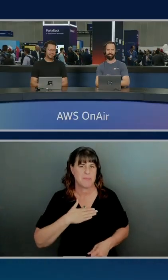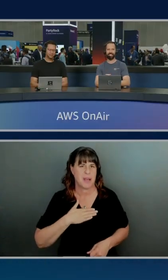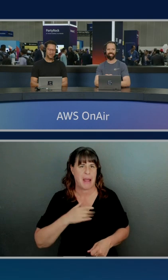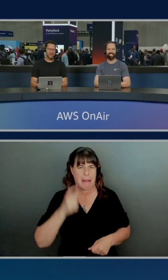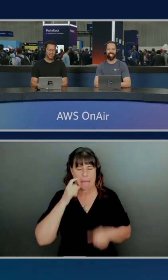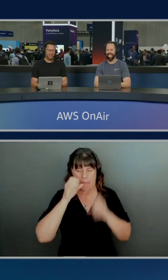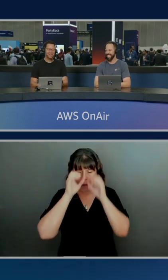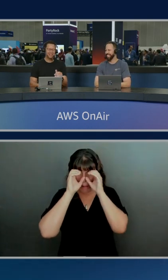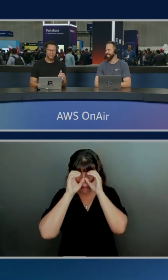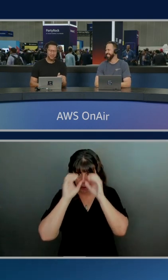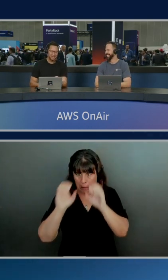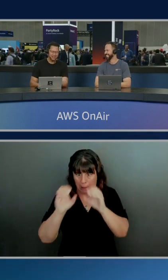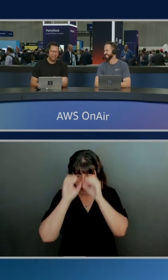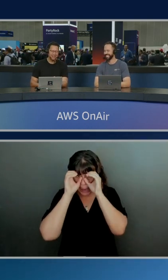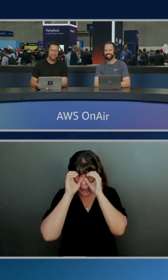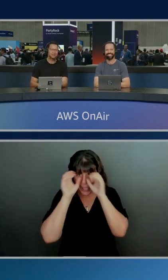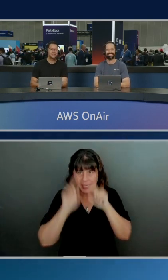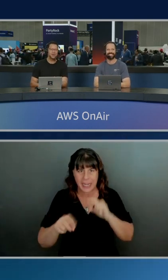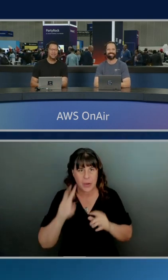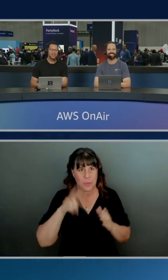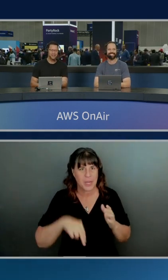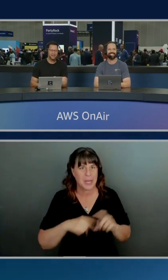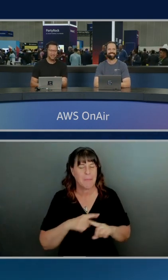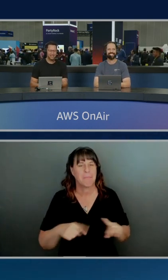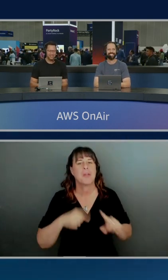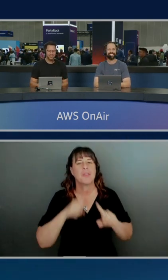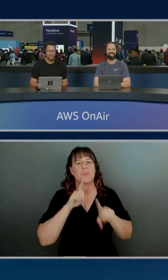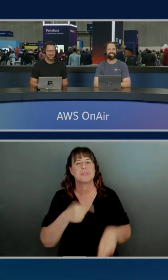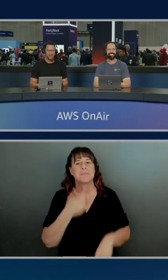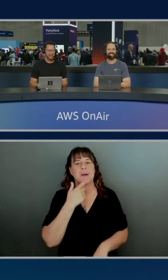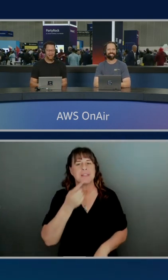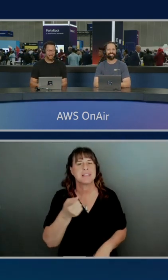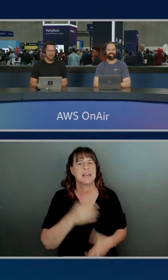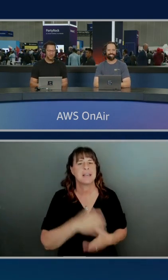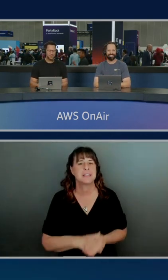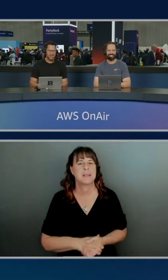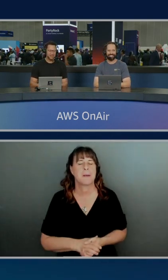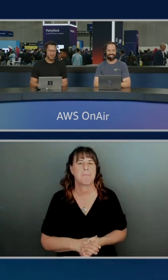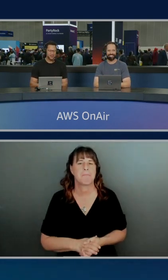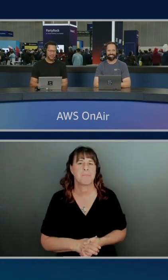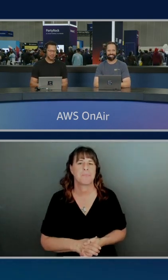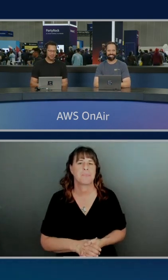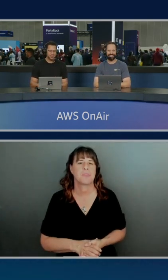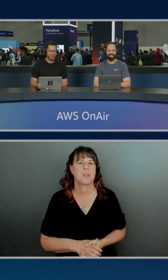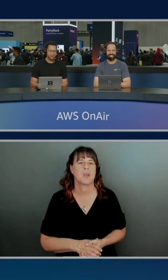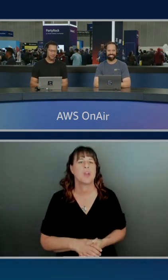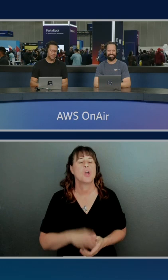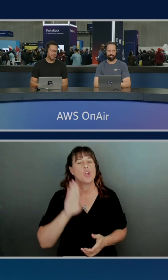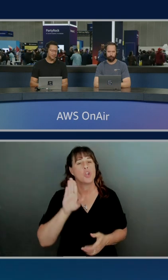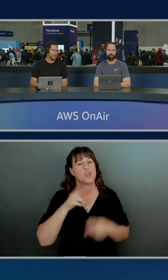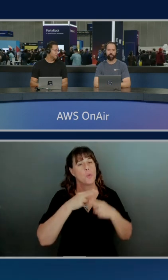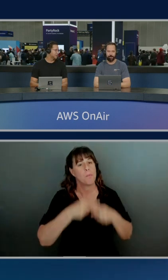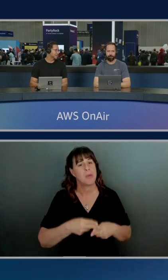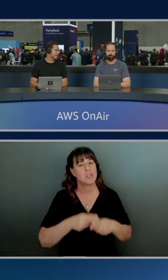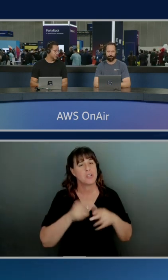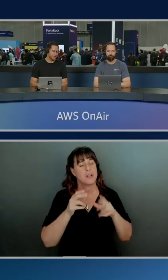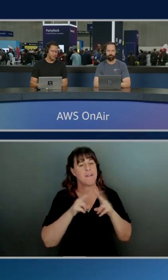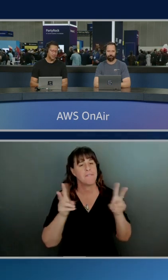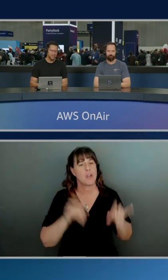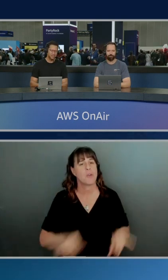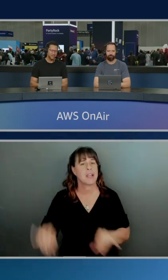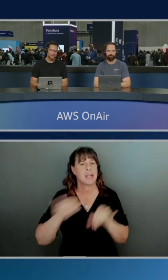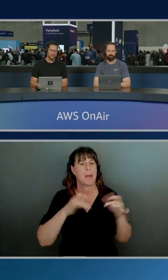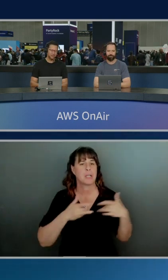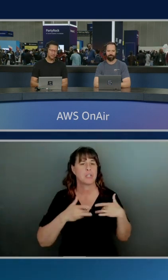binoculars. Right. So the response here is you raise a very common concern. Well, first, you have personality.